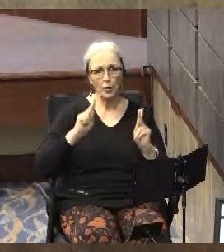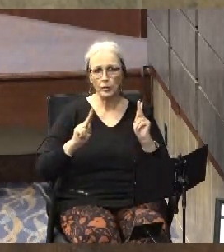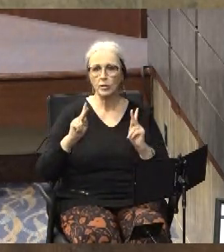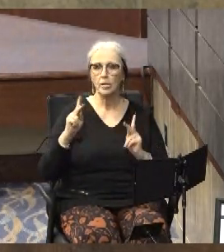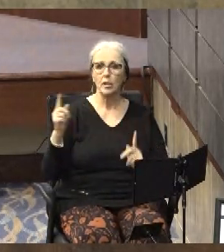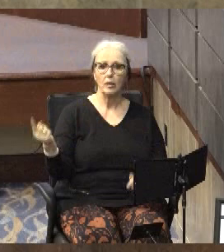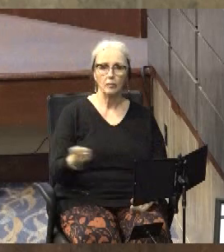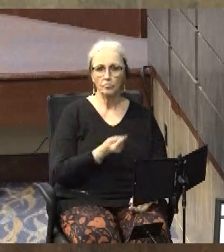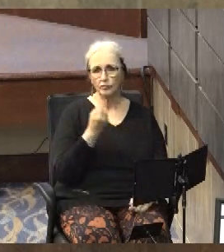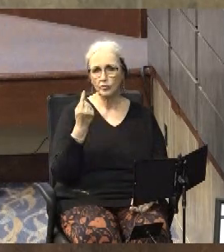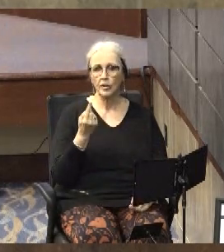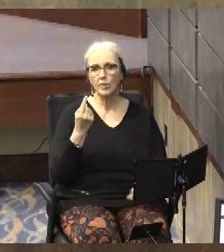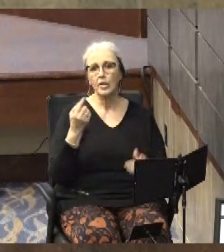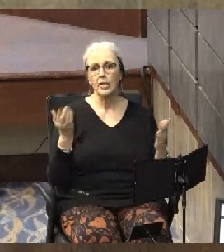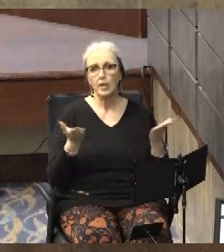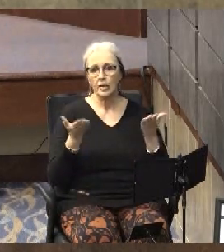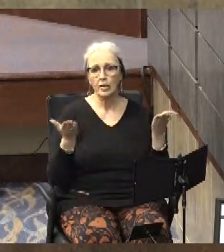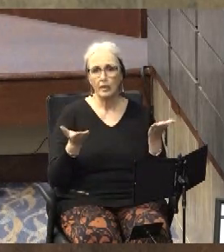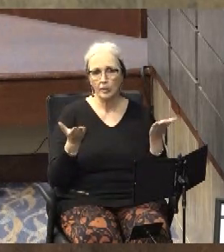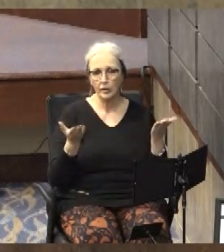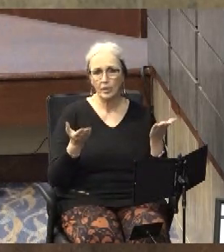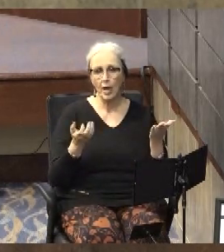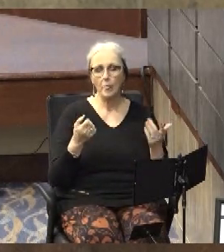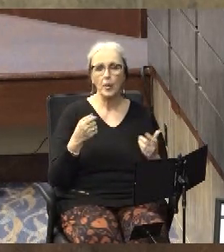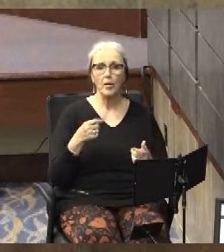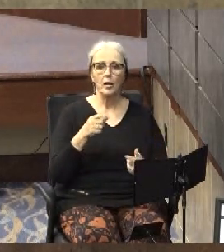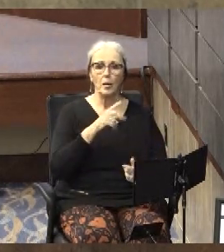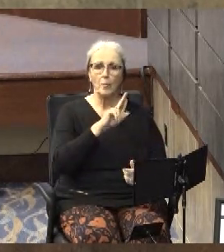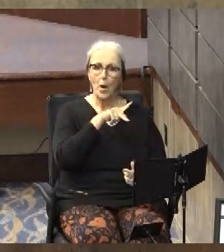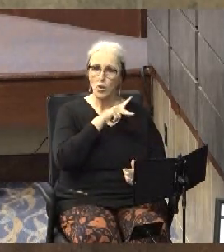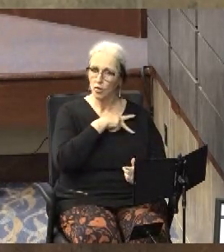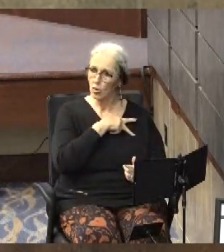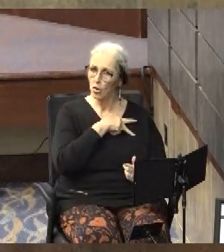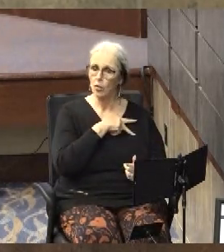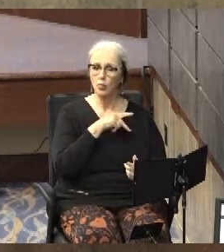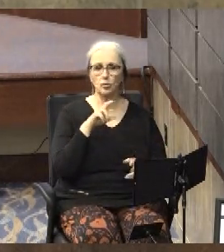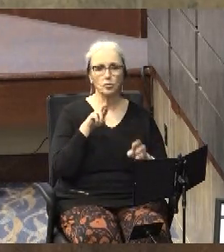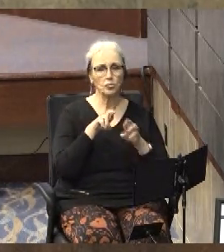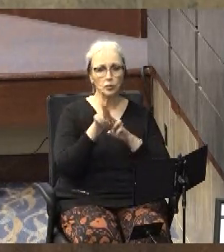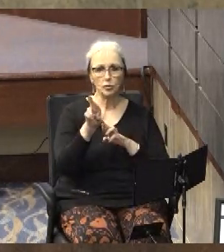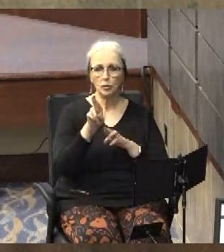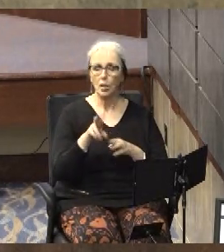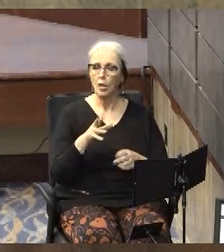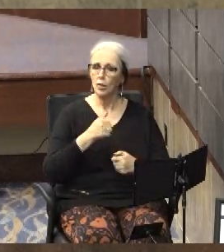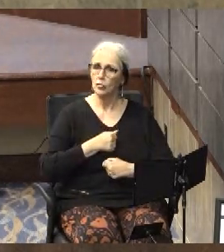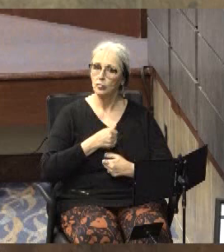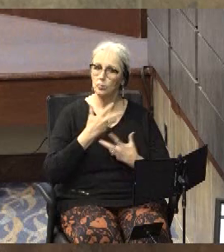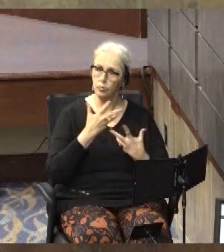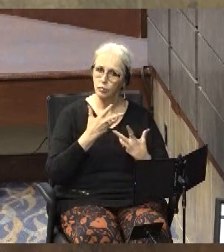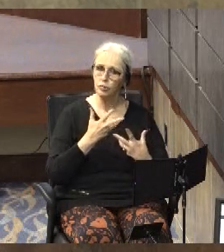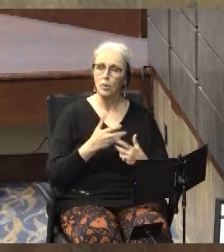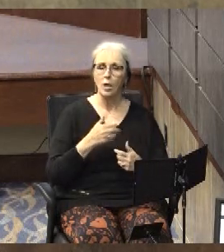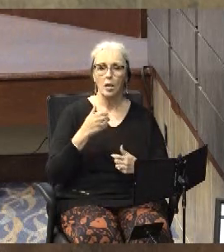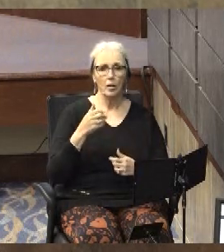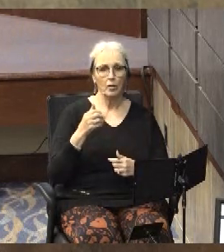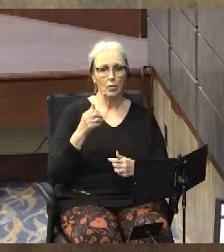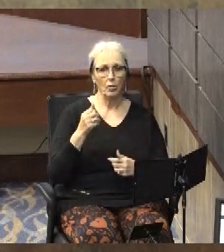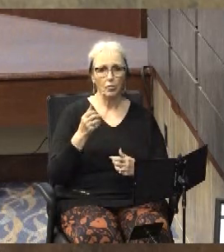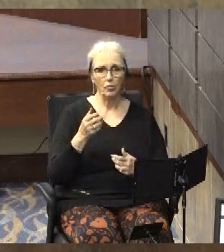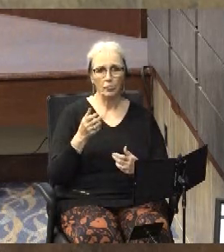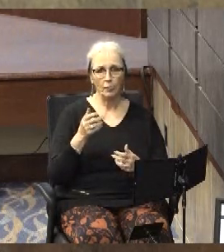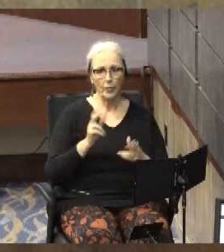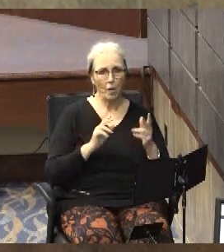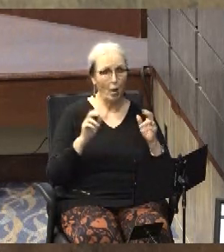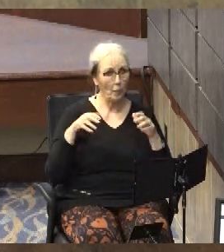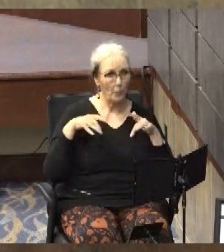or while attending a city council meeting, makes personal, impertinent, or slanderous remarks, becomes boisterous, or makes unauthorized remarks from the audience, claps